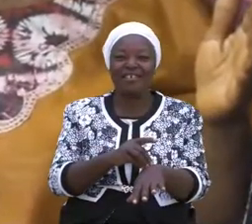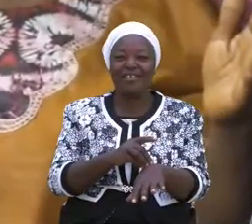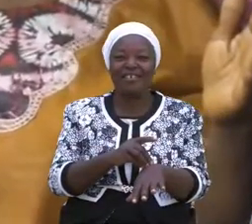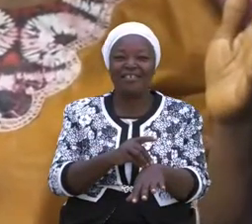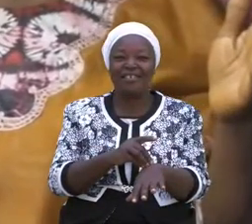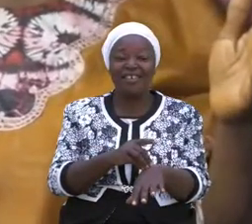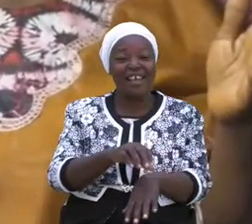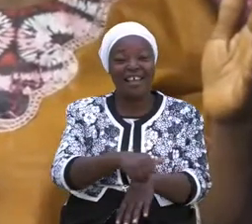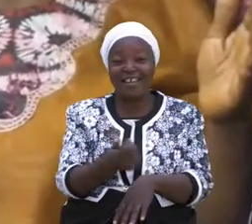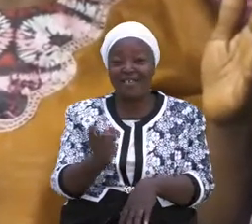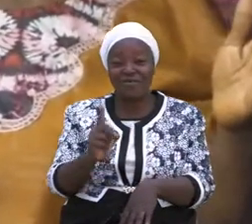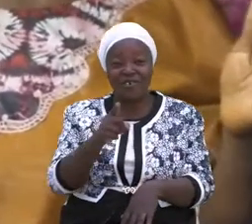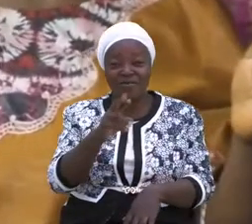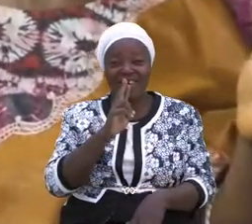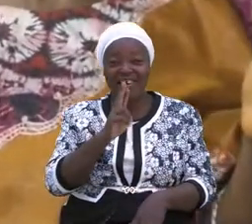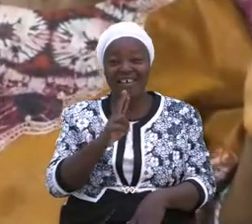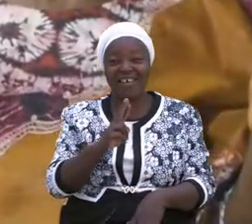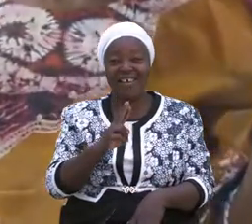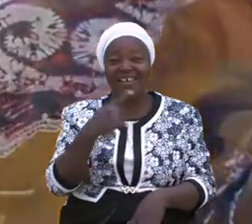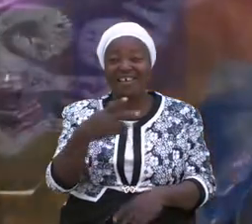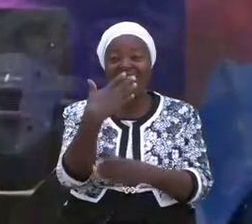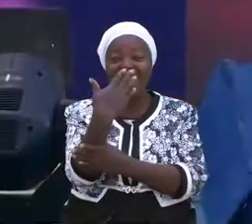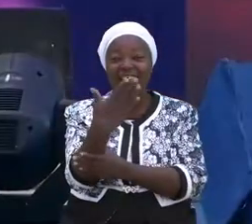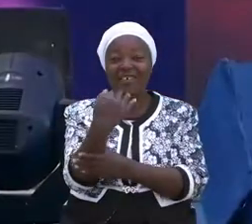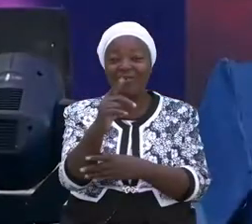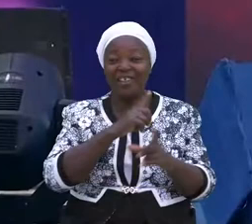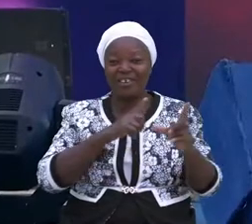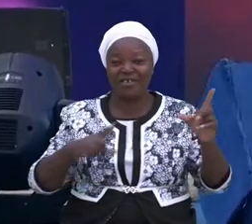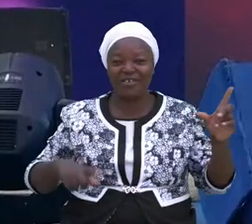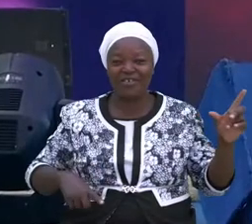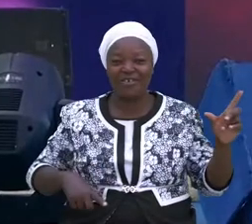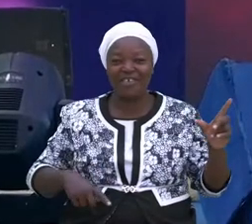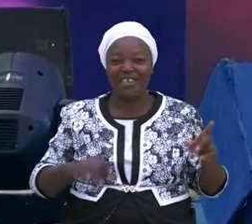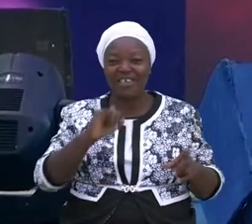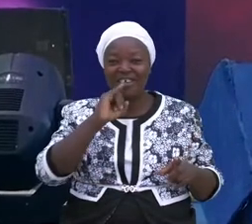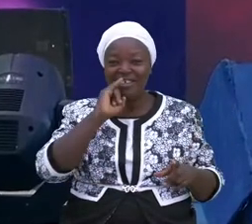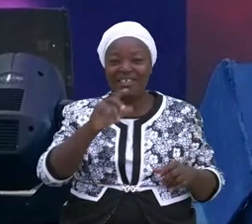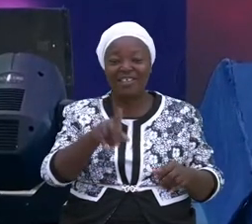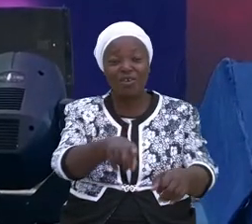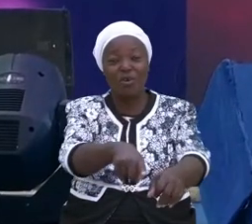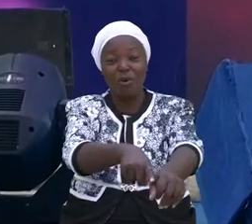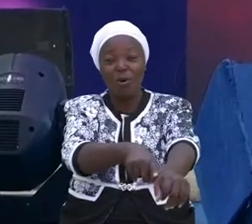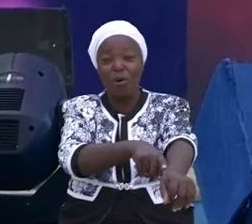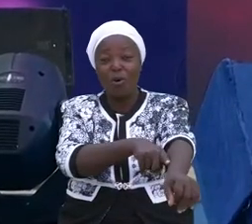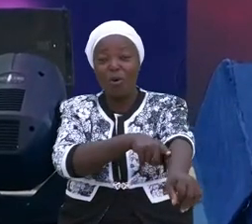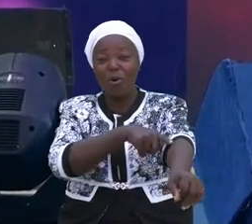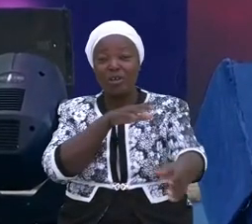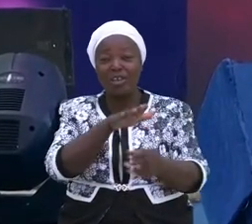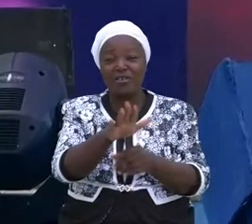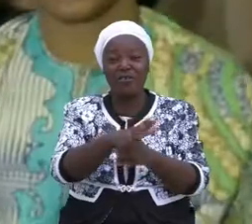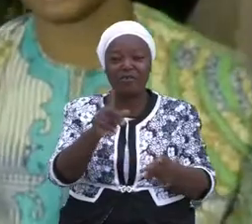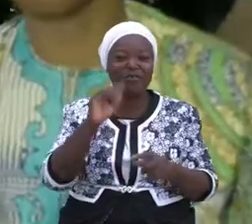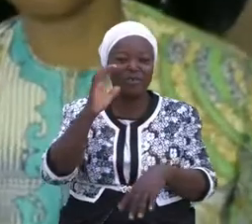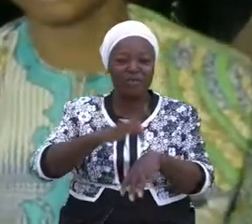Anywhere you are, the hand of the Lord is long enough will touch you